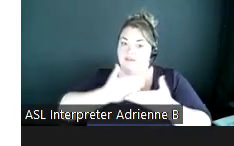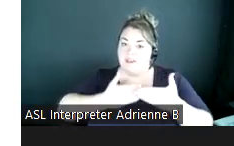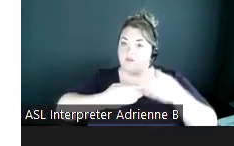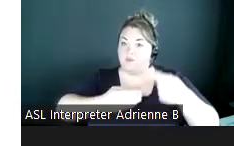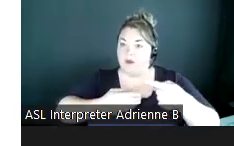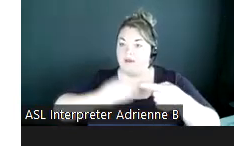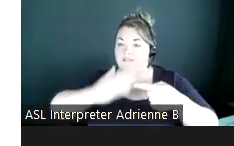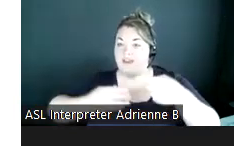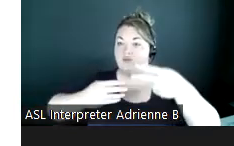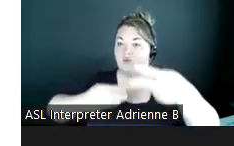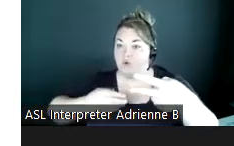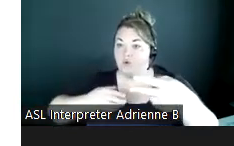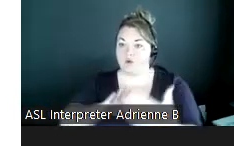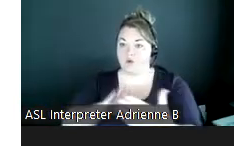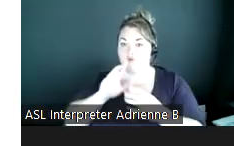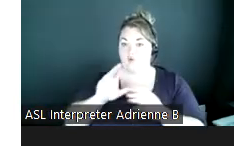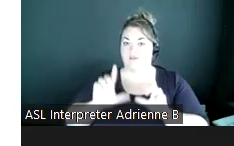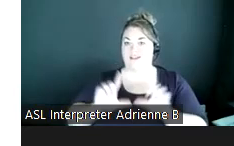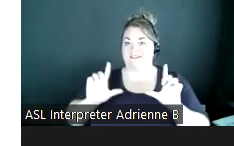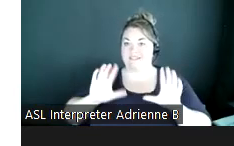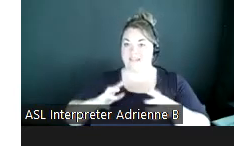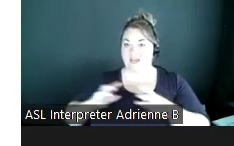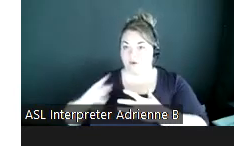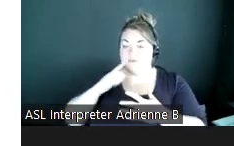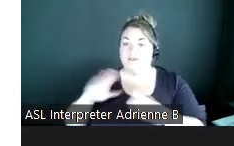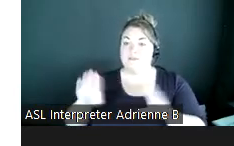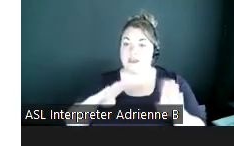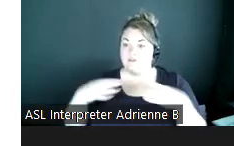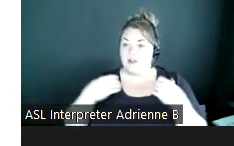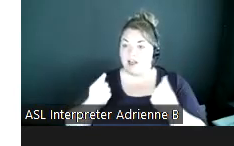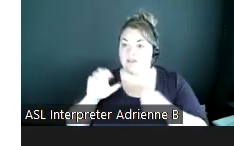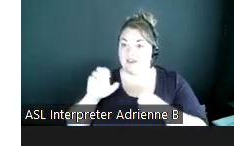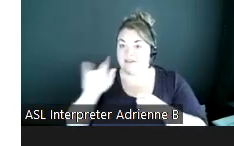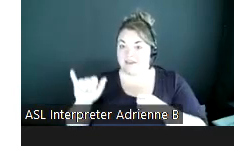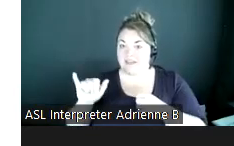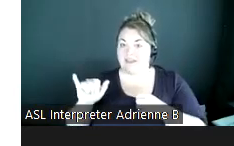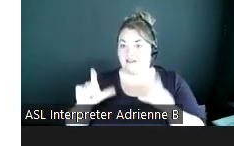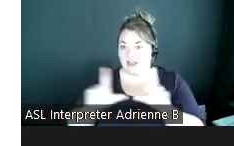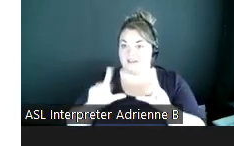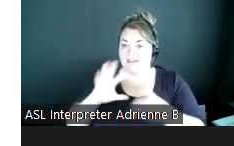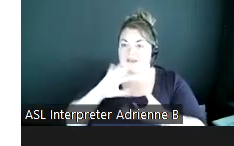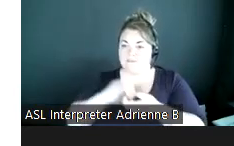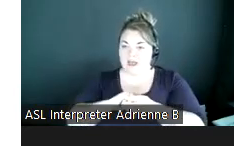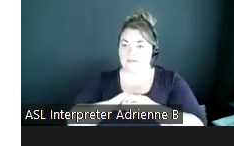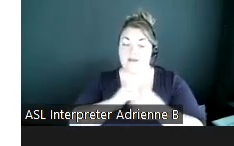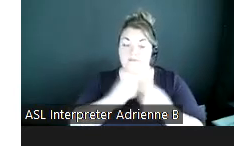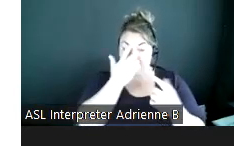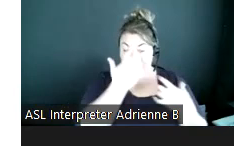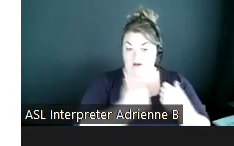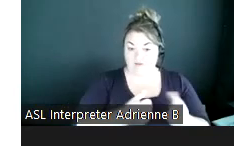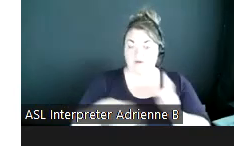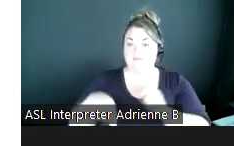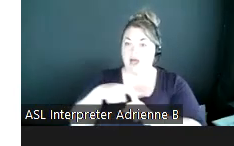this licensing category, the behavioral health entity license, that combines mental health services and substance